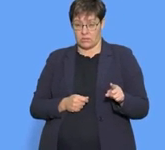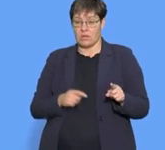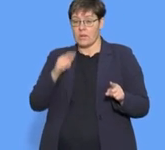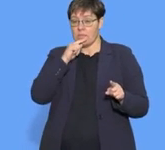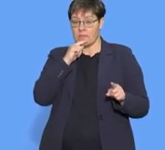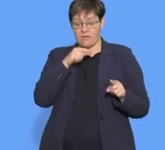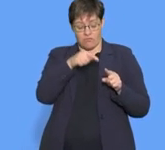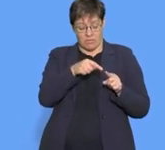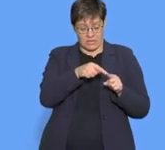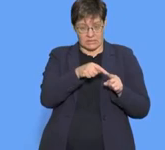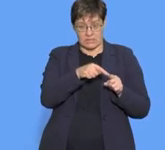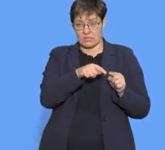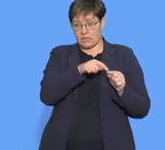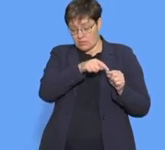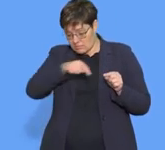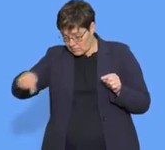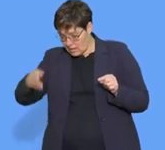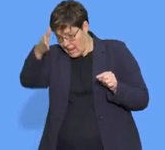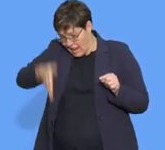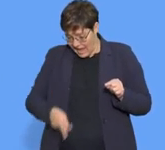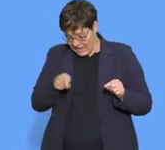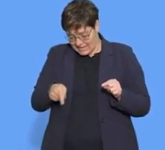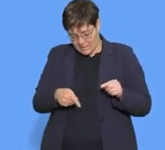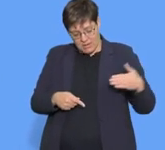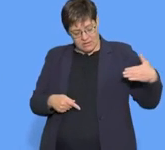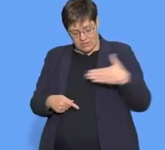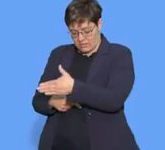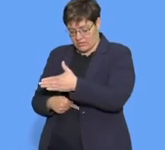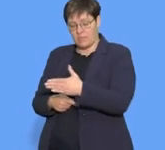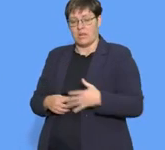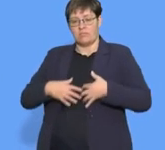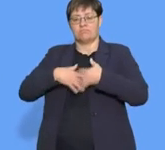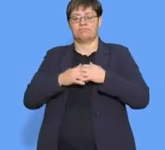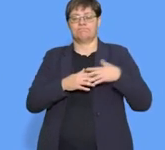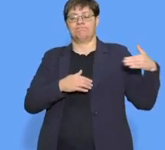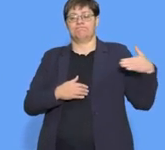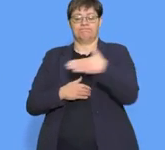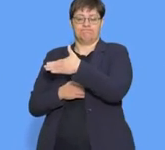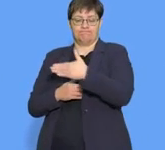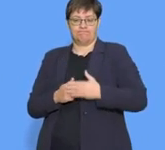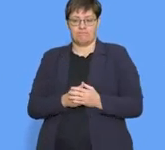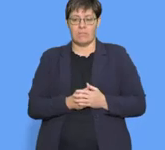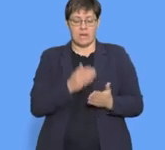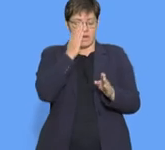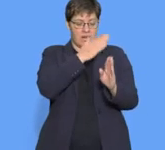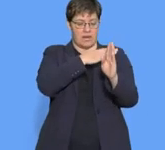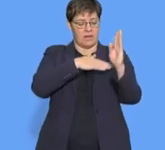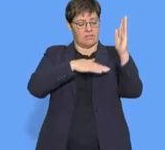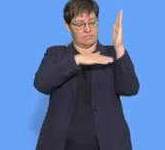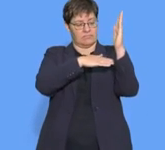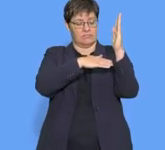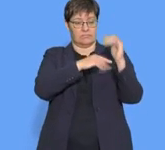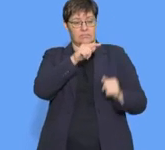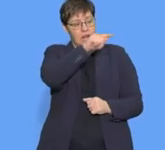perpendicular distance from this point to this line. So basically, we can construct this line BD that's